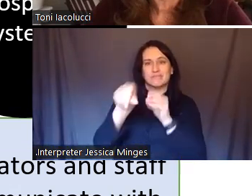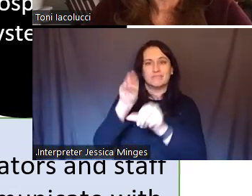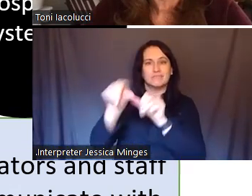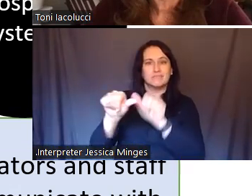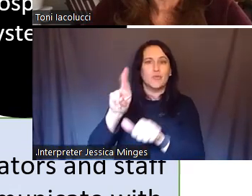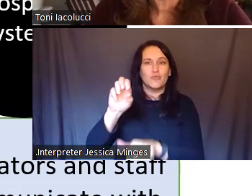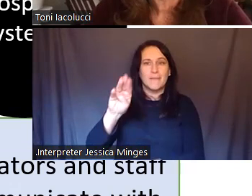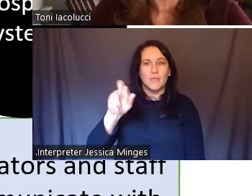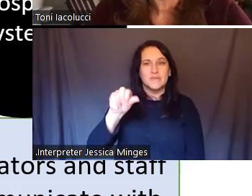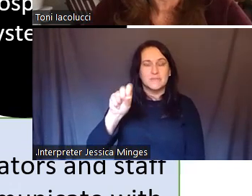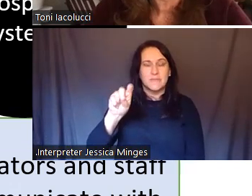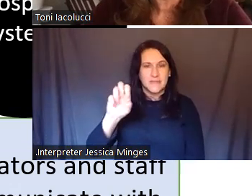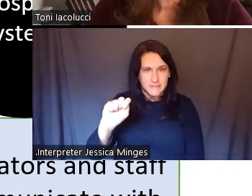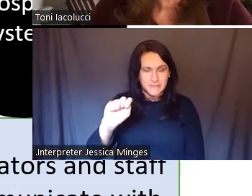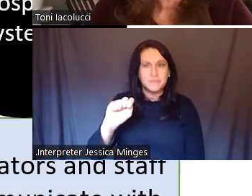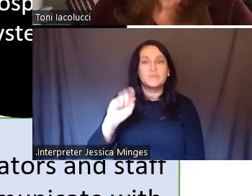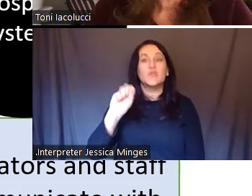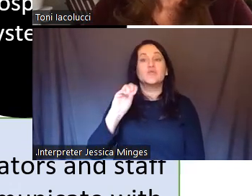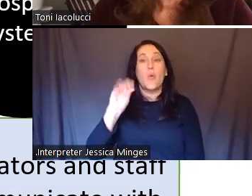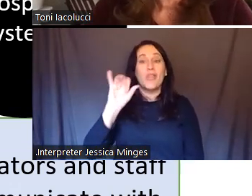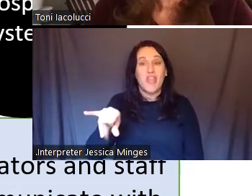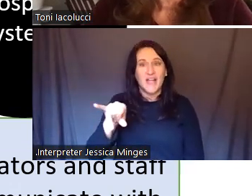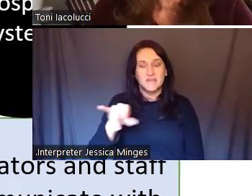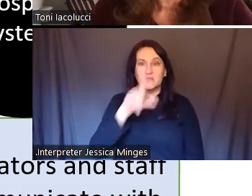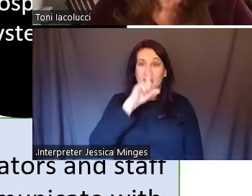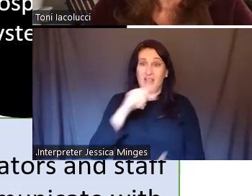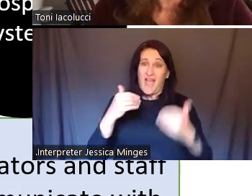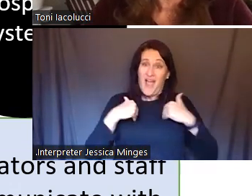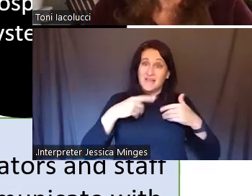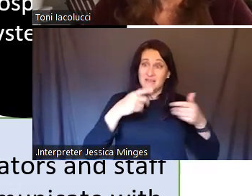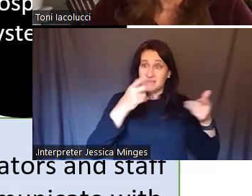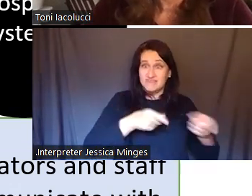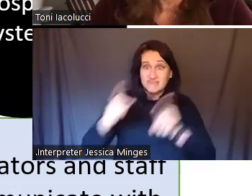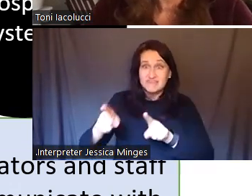that has far-reaching consequences for all three